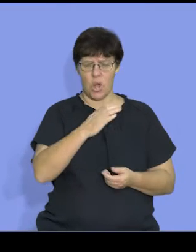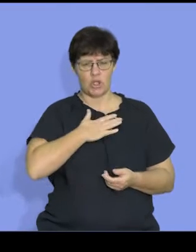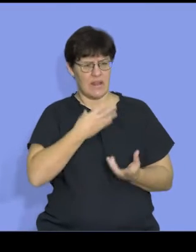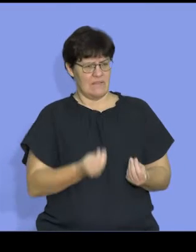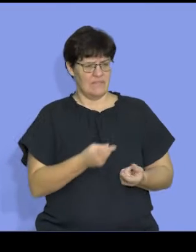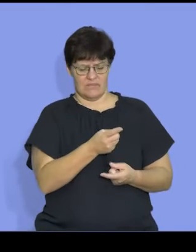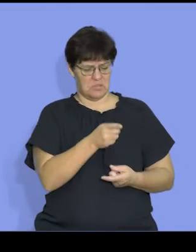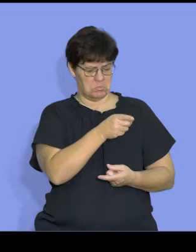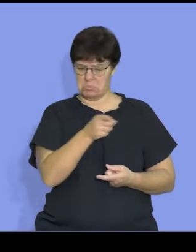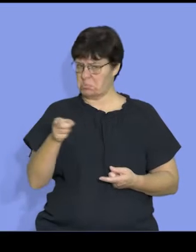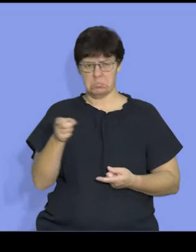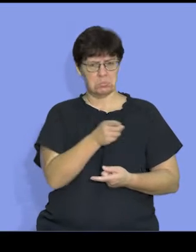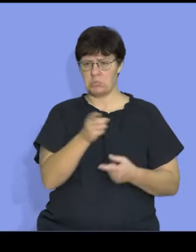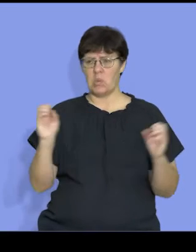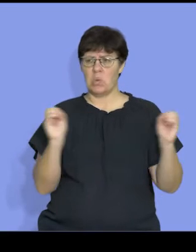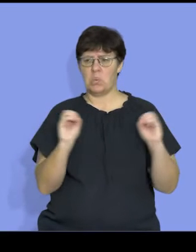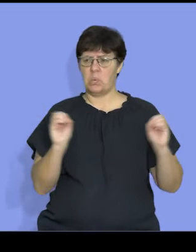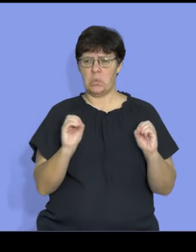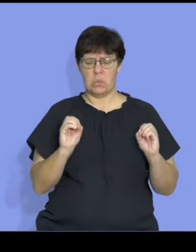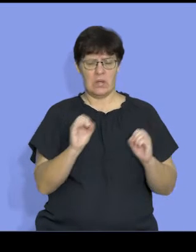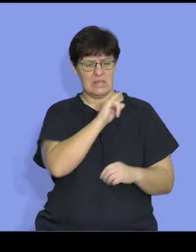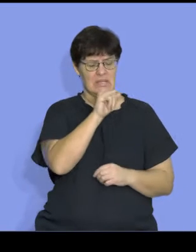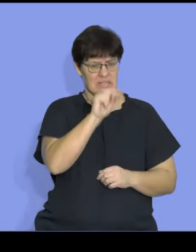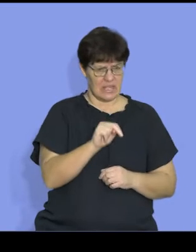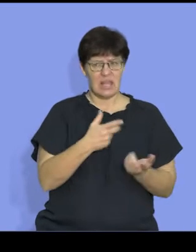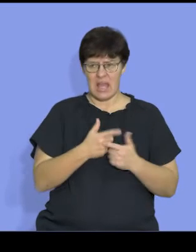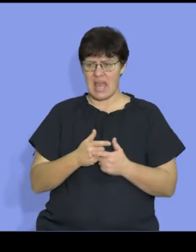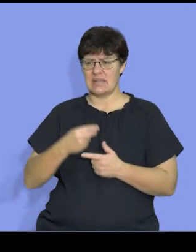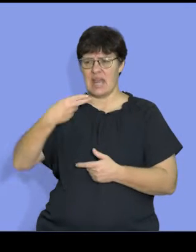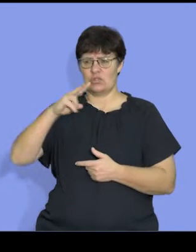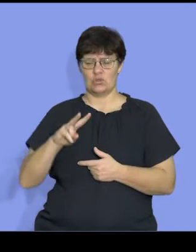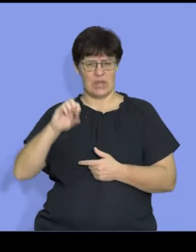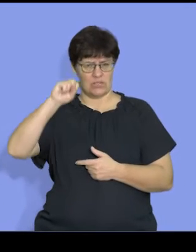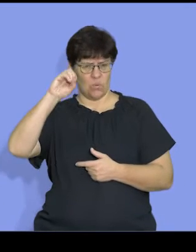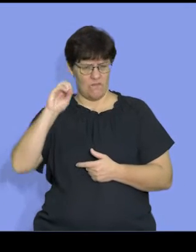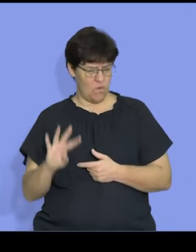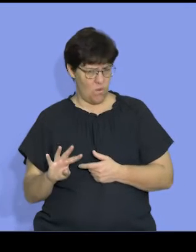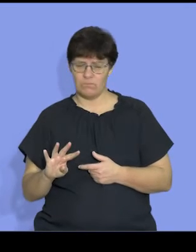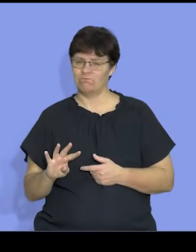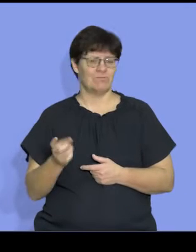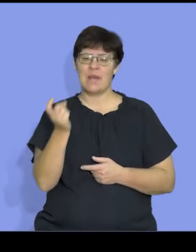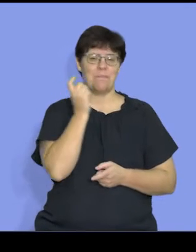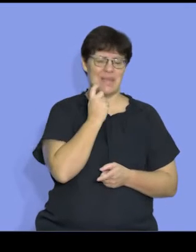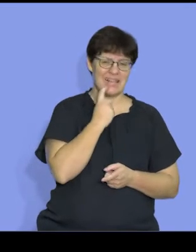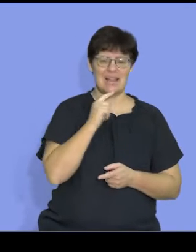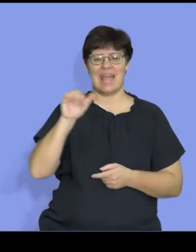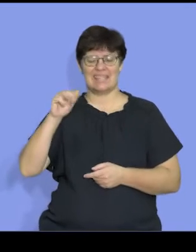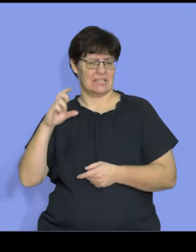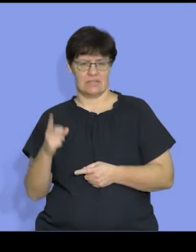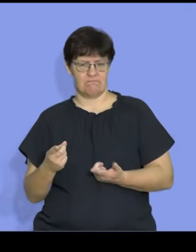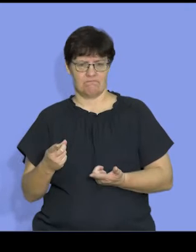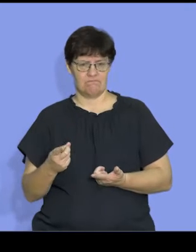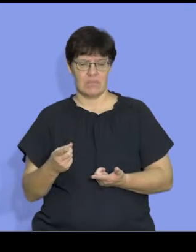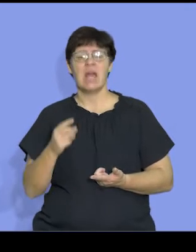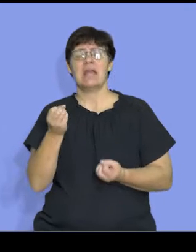But then if you look at the reaction between zinc and sulfuric acid, it's a typical reaction between a metal and an acid. This gives